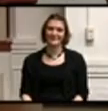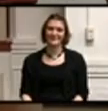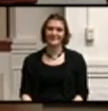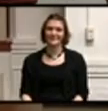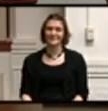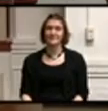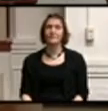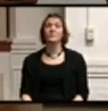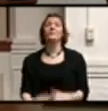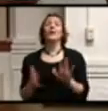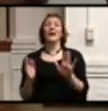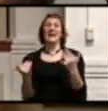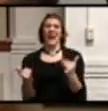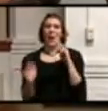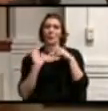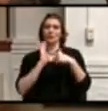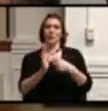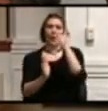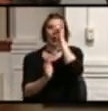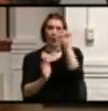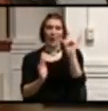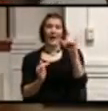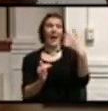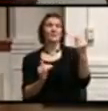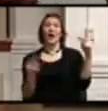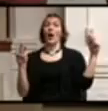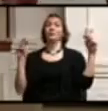for the look of the building, let's see.